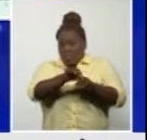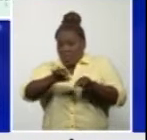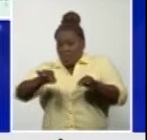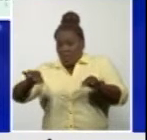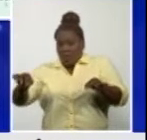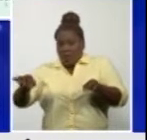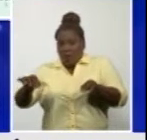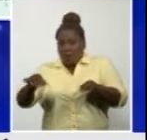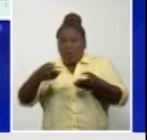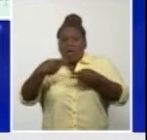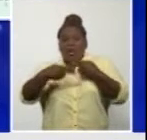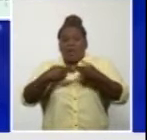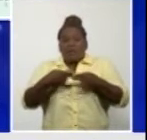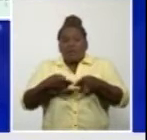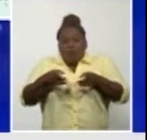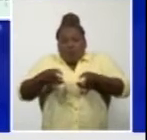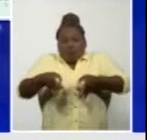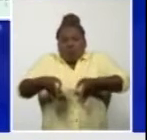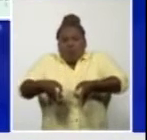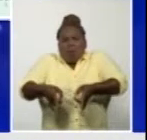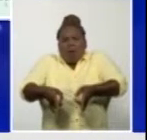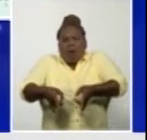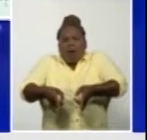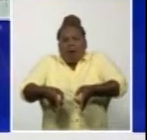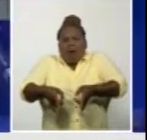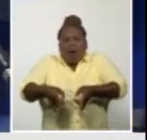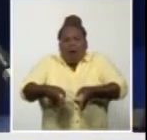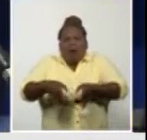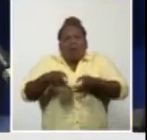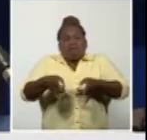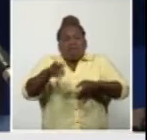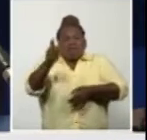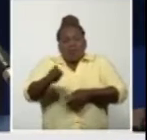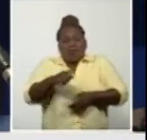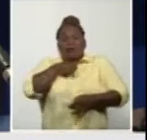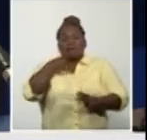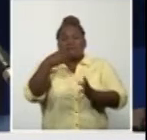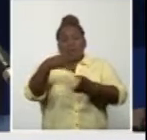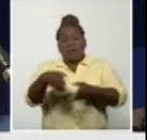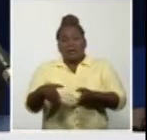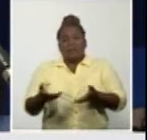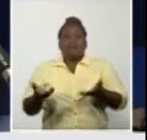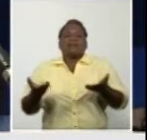number they are having of deceased people in this country. In this way,